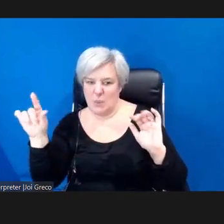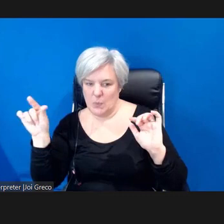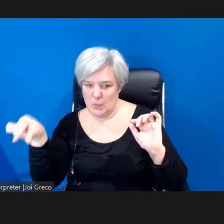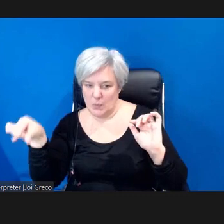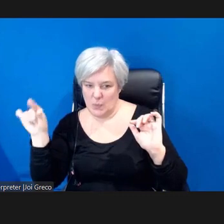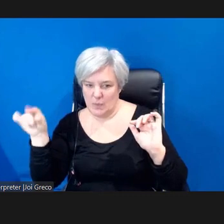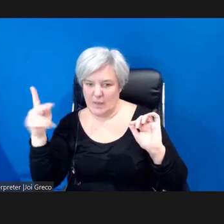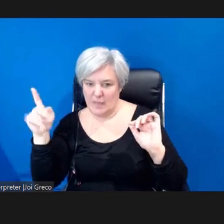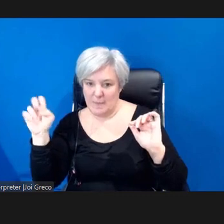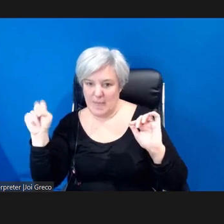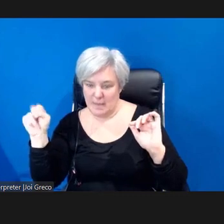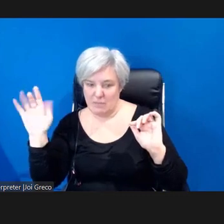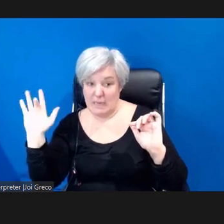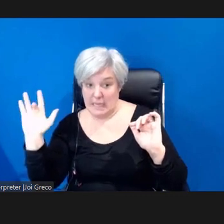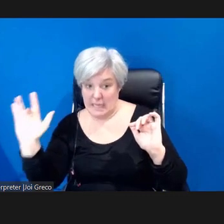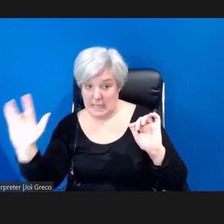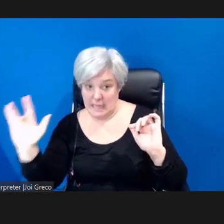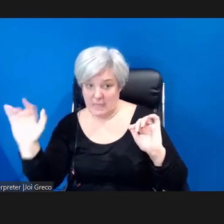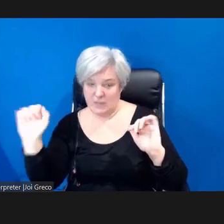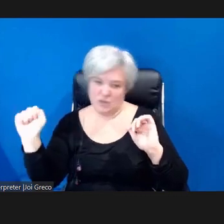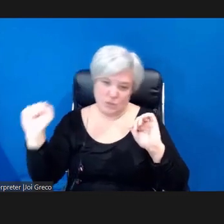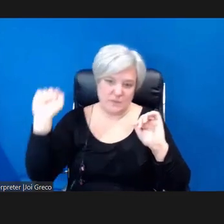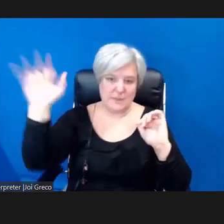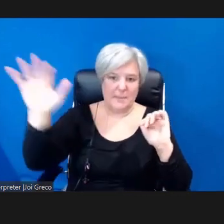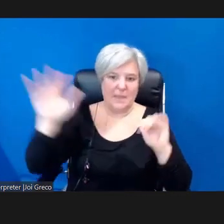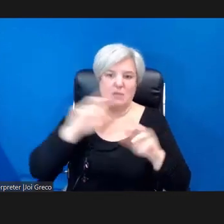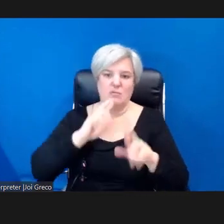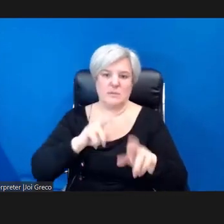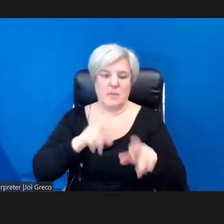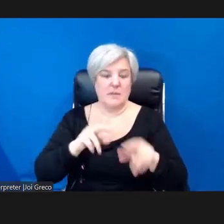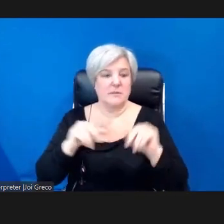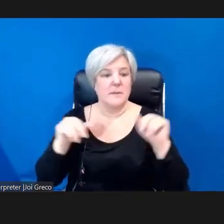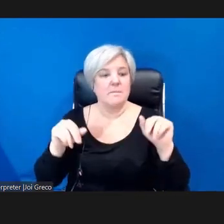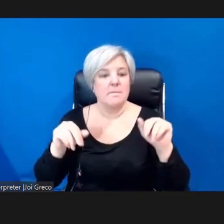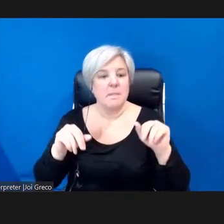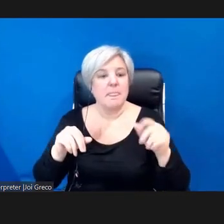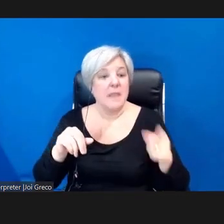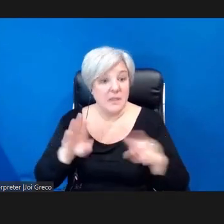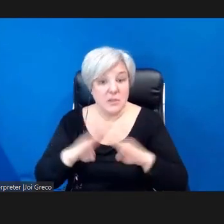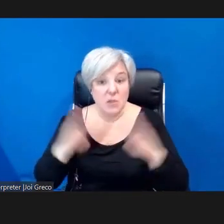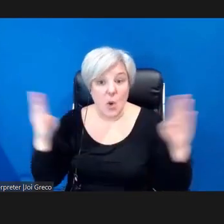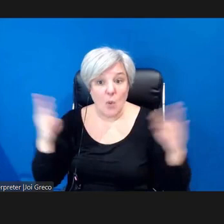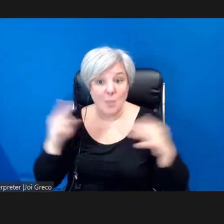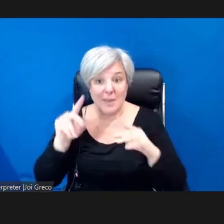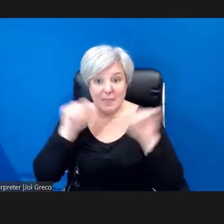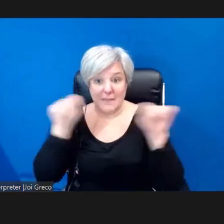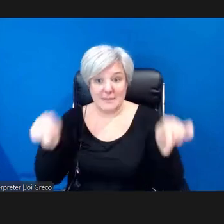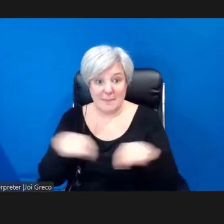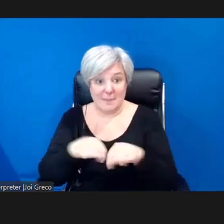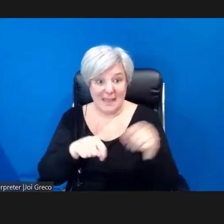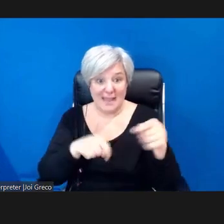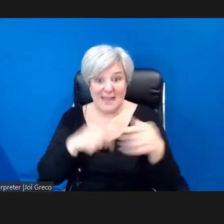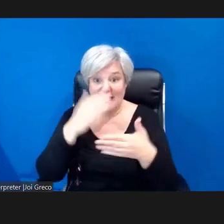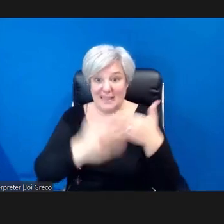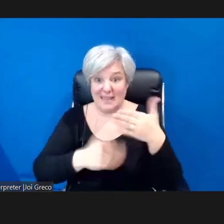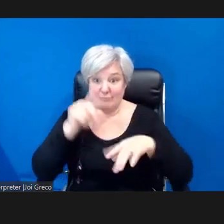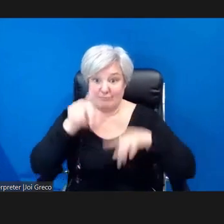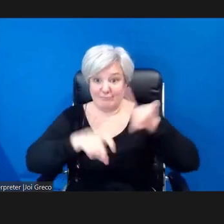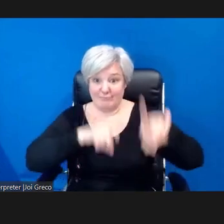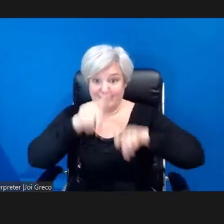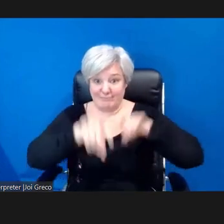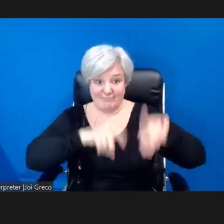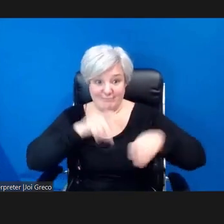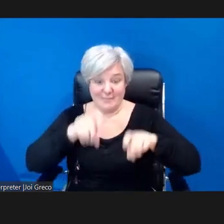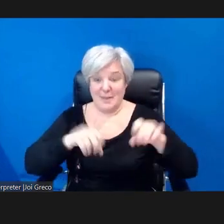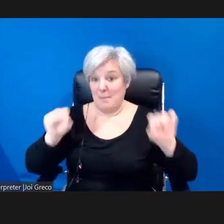pen icon to click on it to submit some of their responses. This opens up to the template with the list of questions